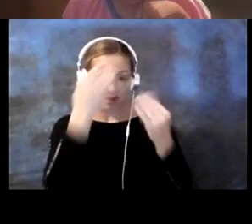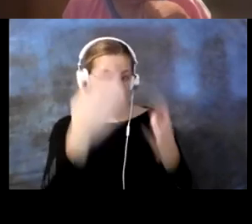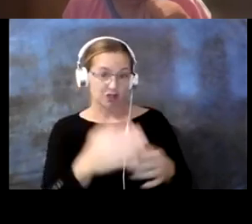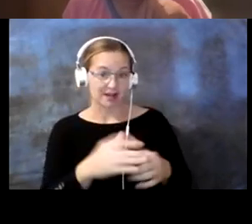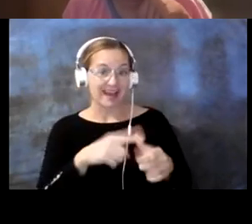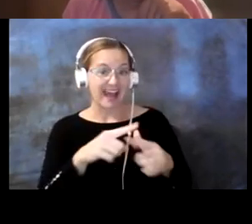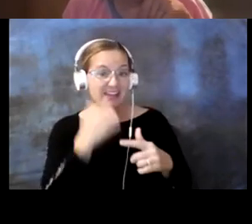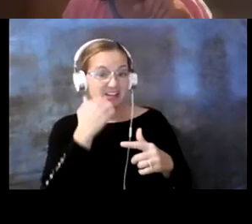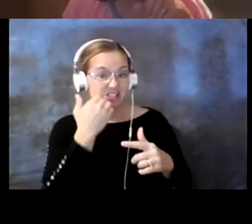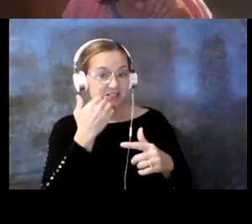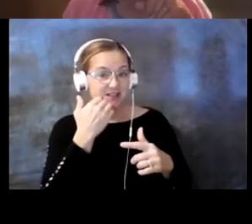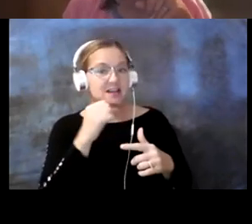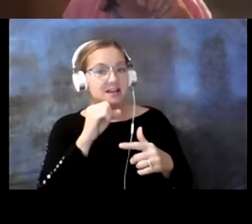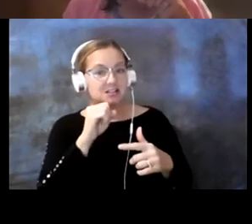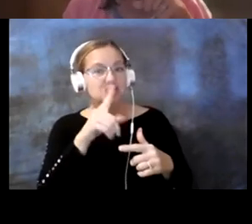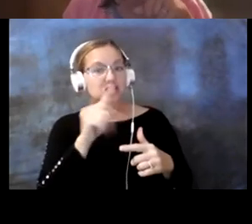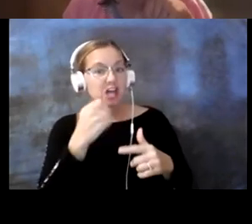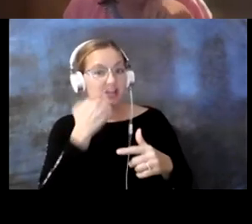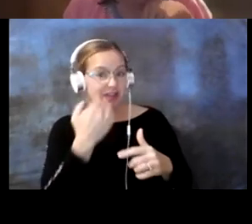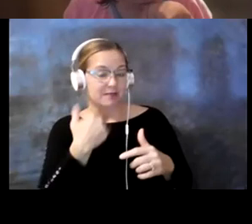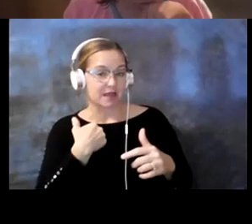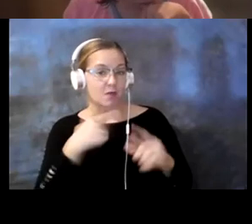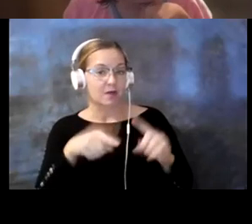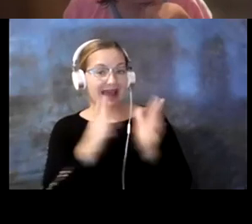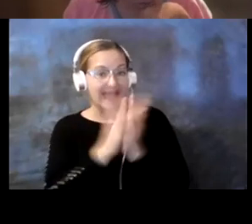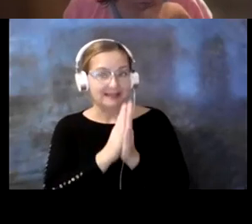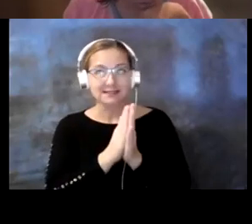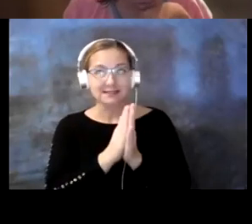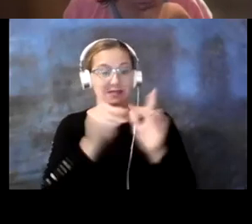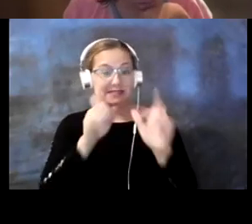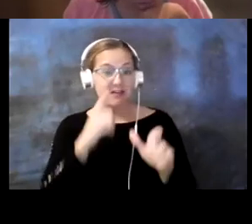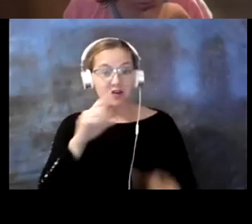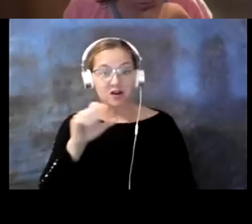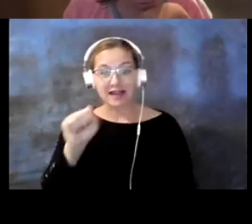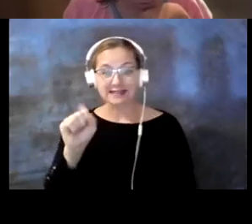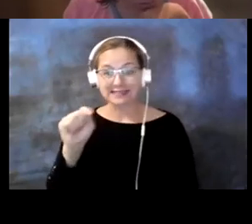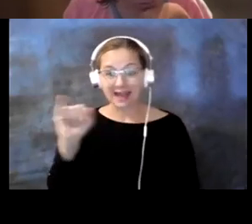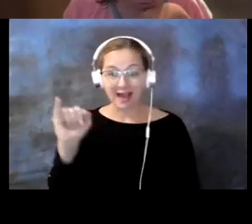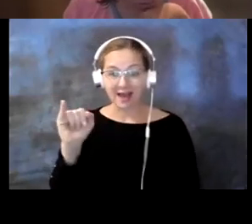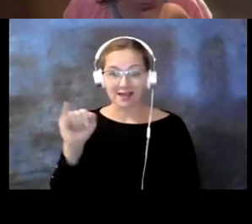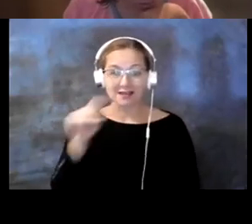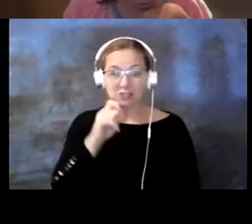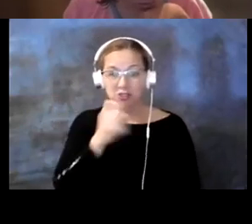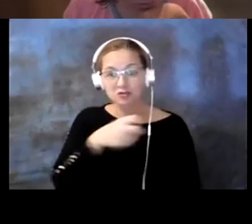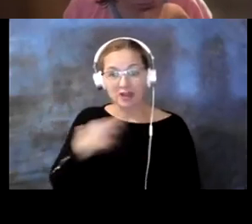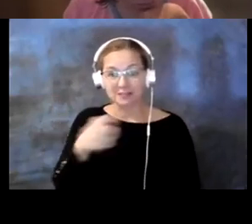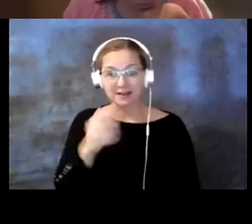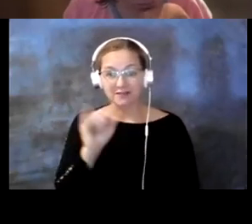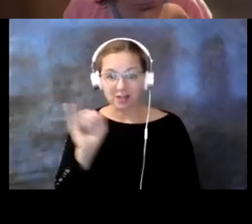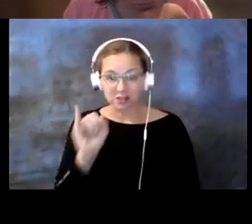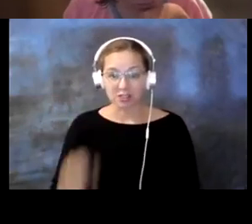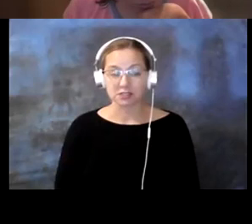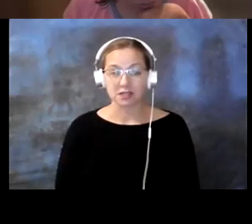for STIs, sexually transmitted infections. But eventually I learned to speak up for